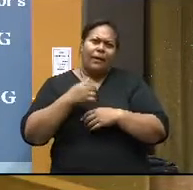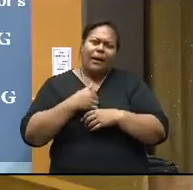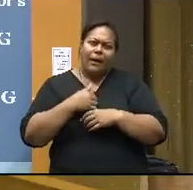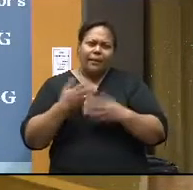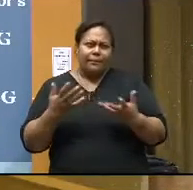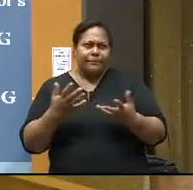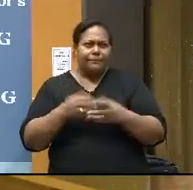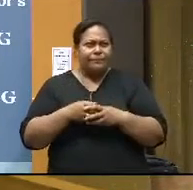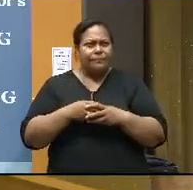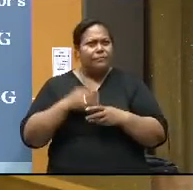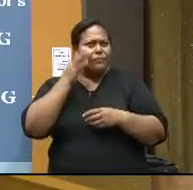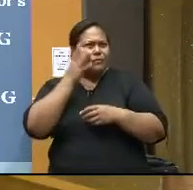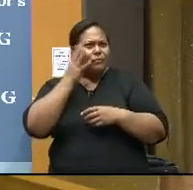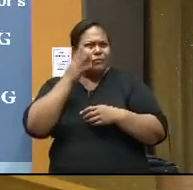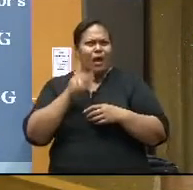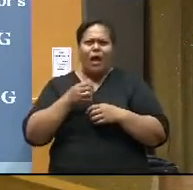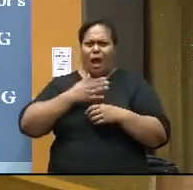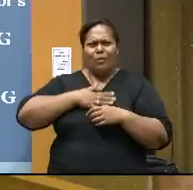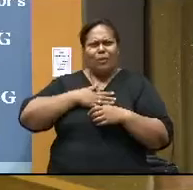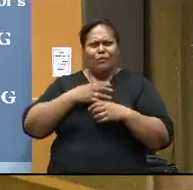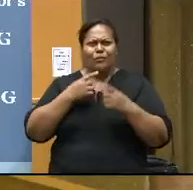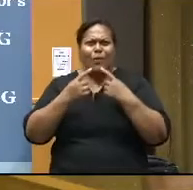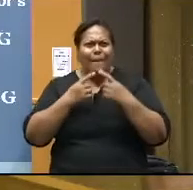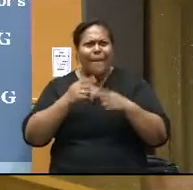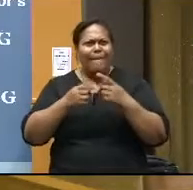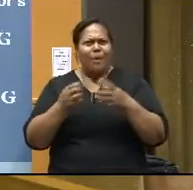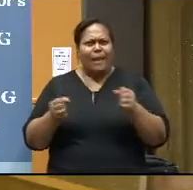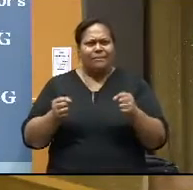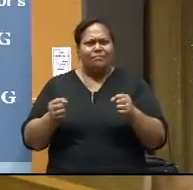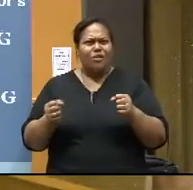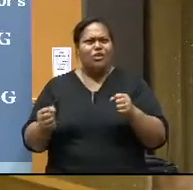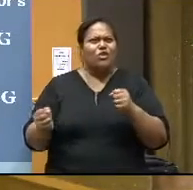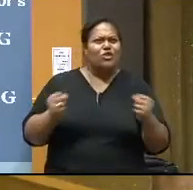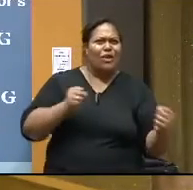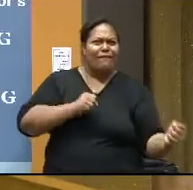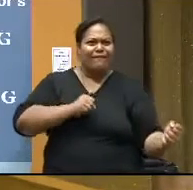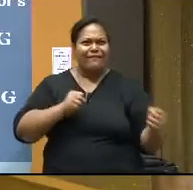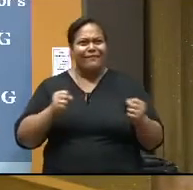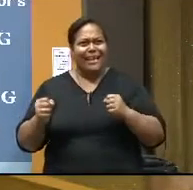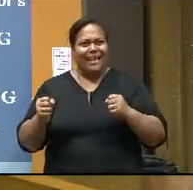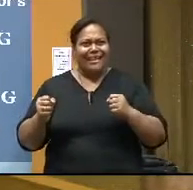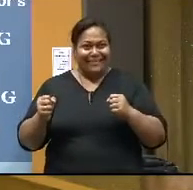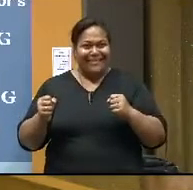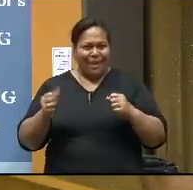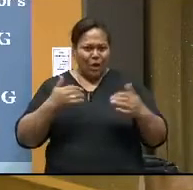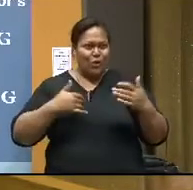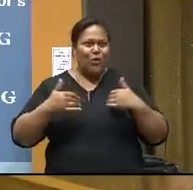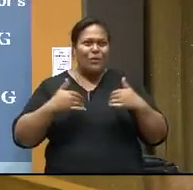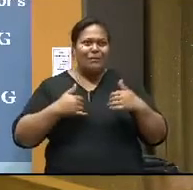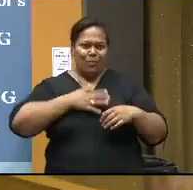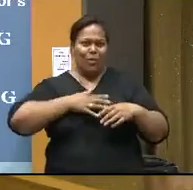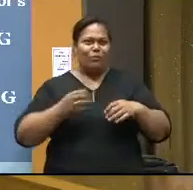time, those remarks, in terms of shifting gear, USP at 50, from good to